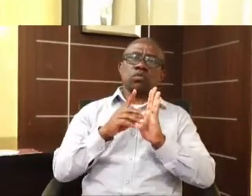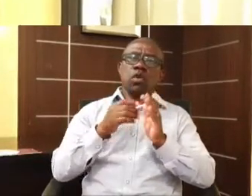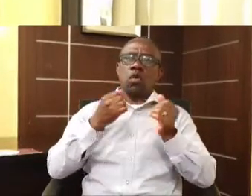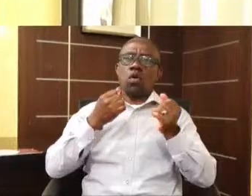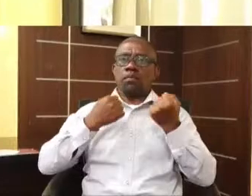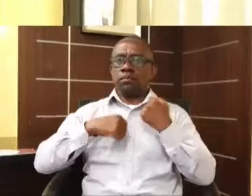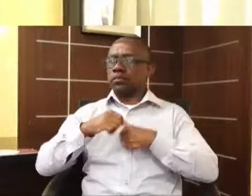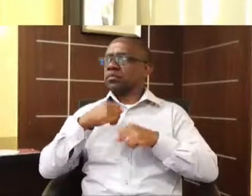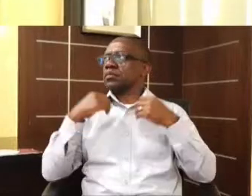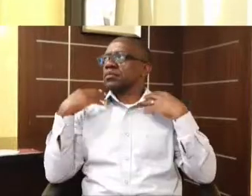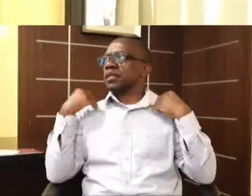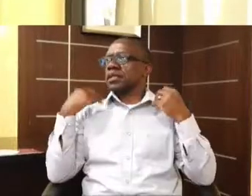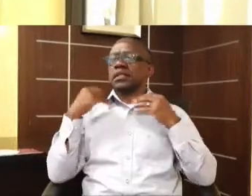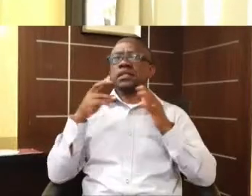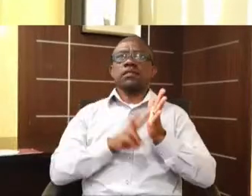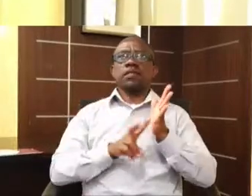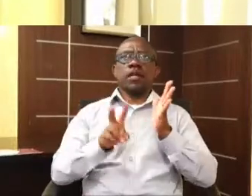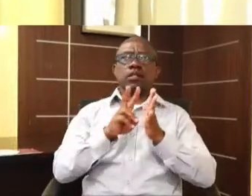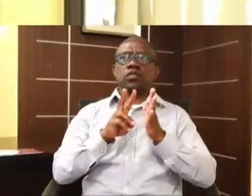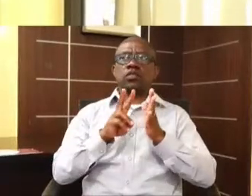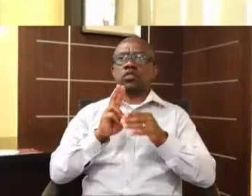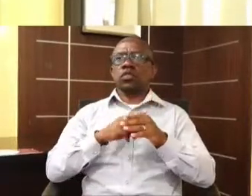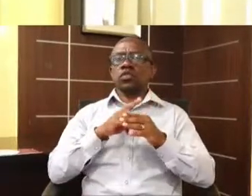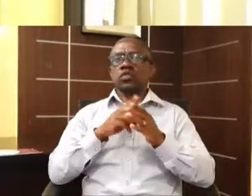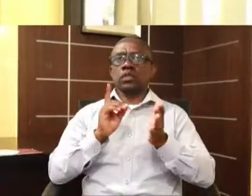these innovators and